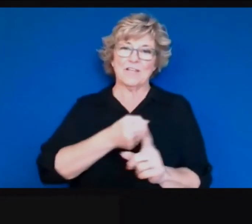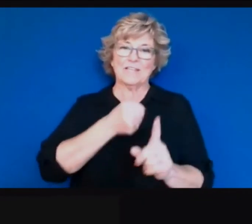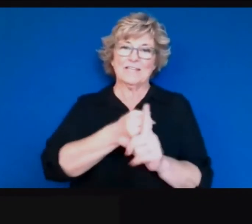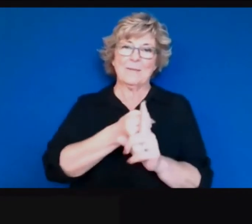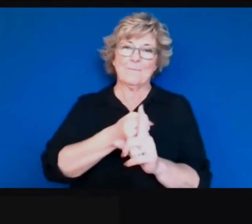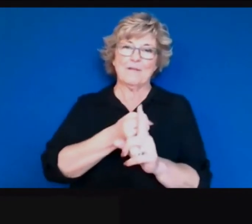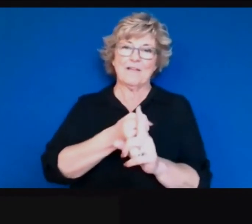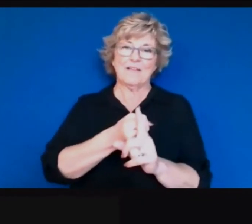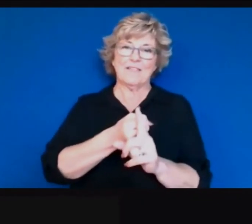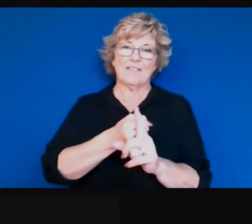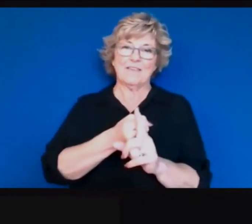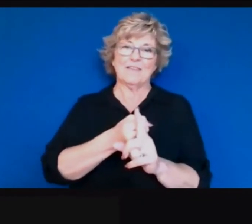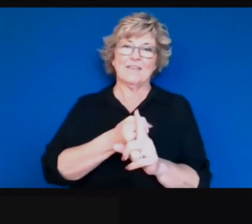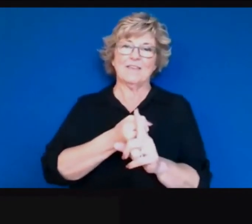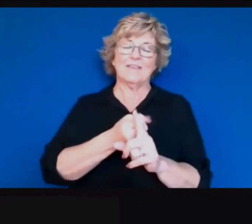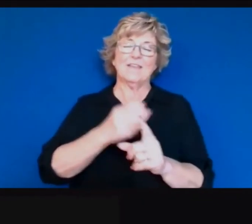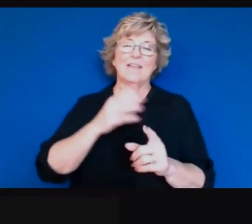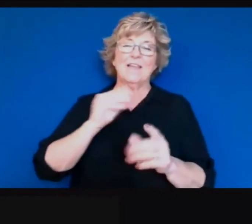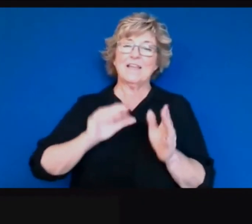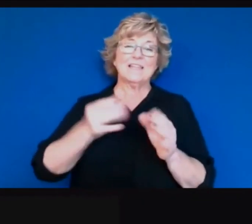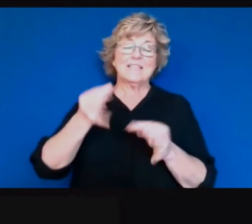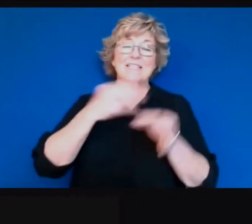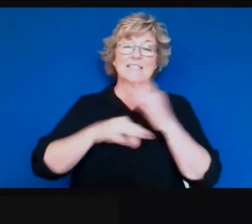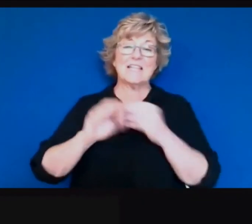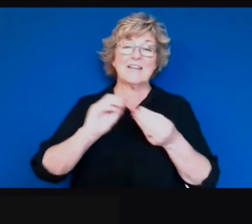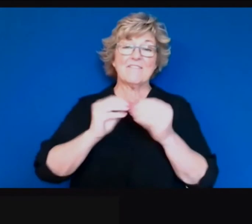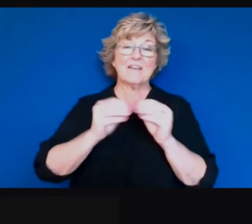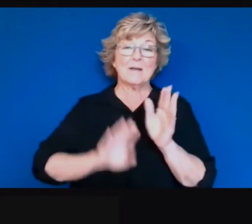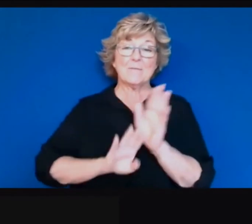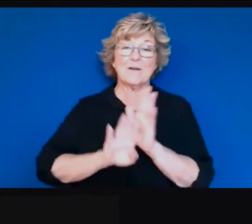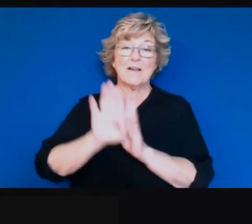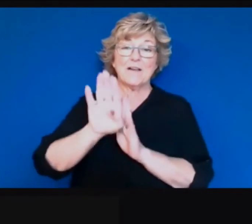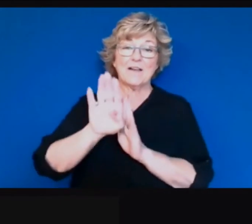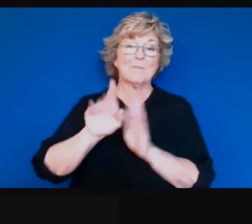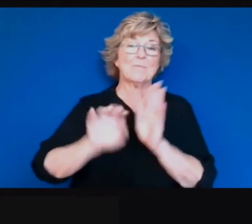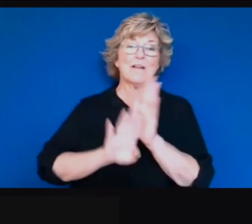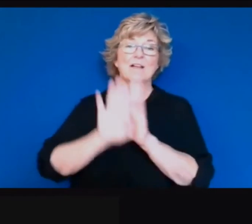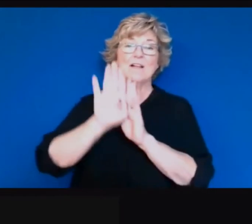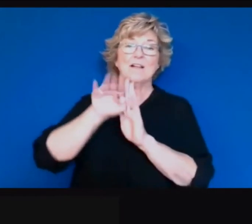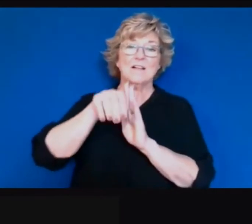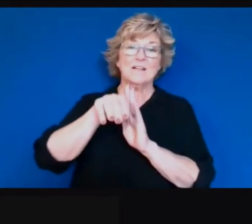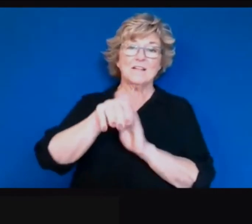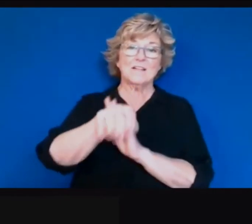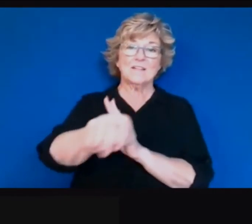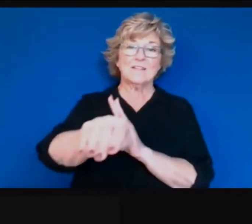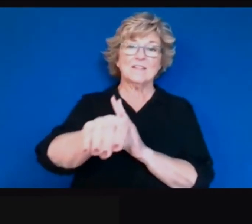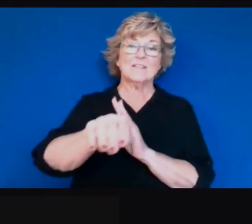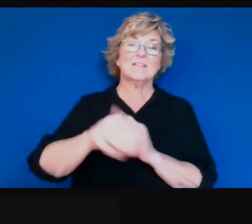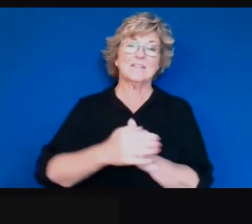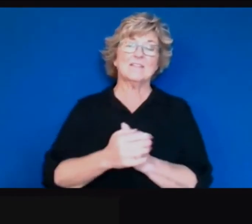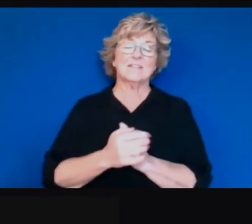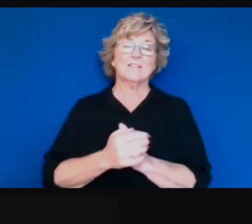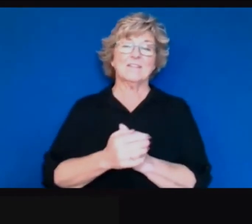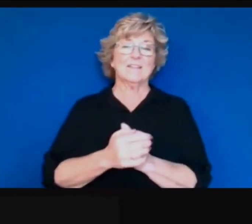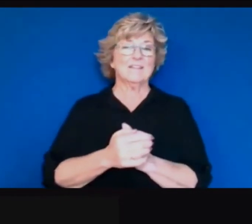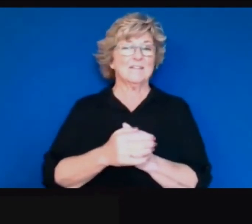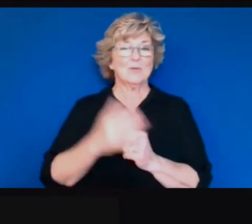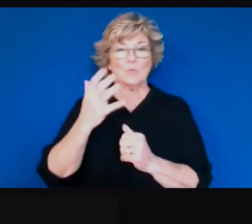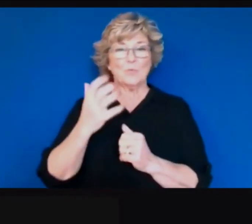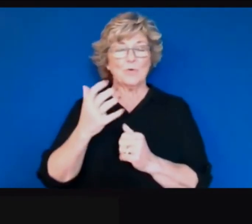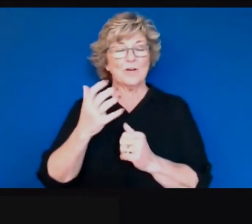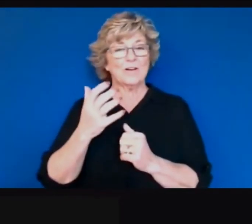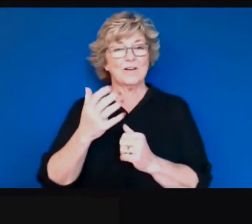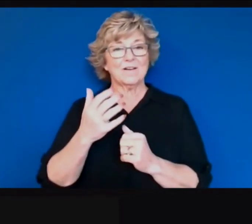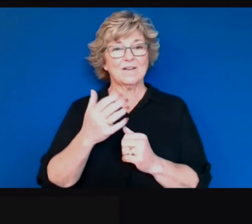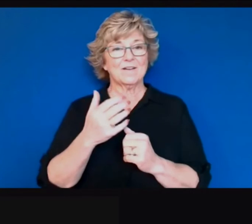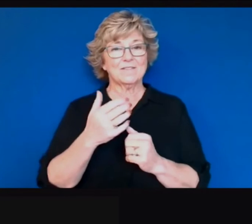projections, bend that curve, and work quickly, get this third wave behind us, and get out of this in